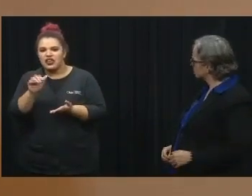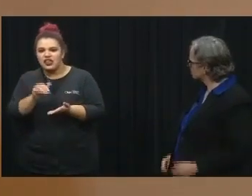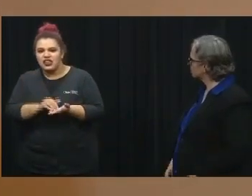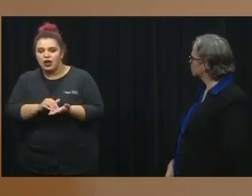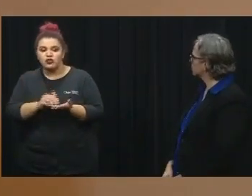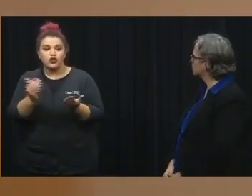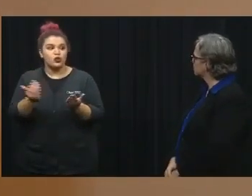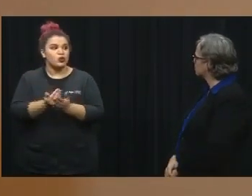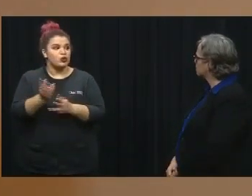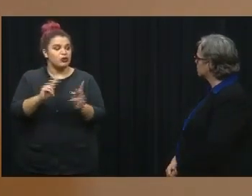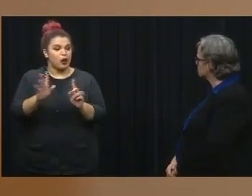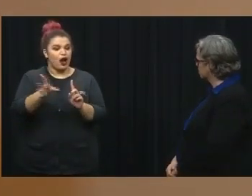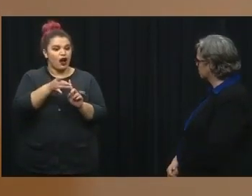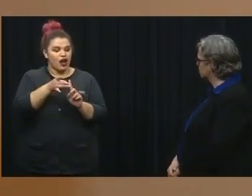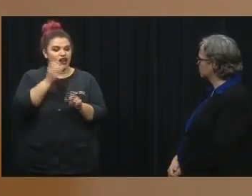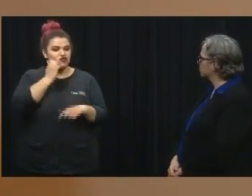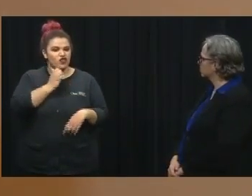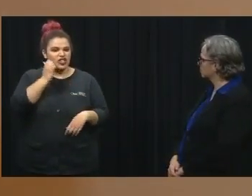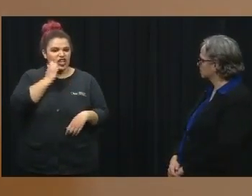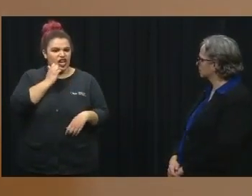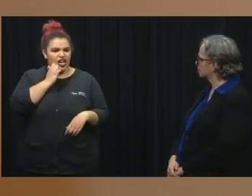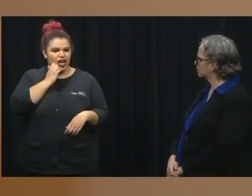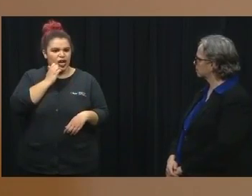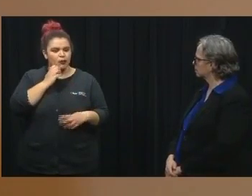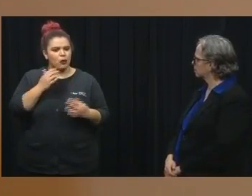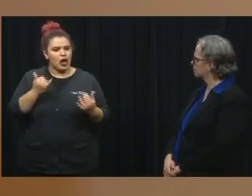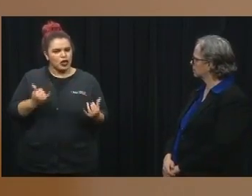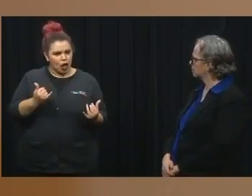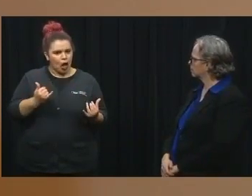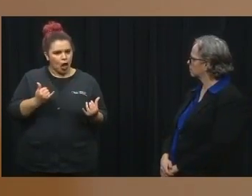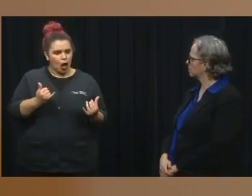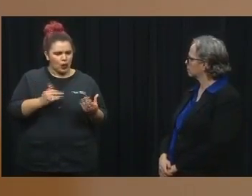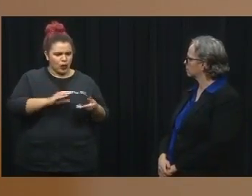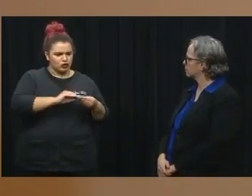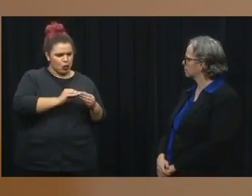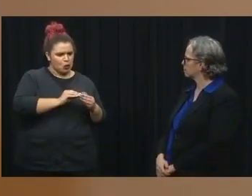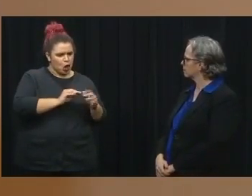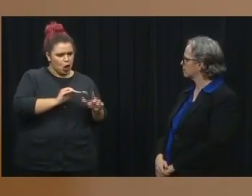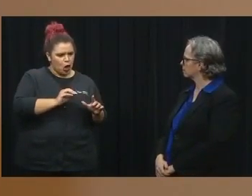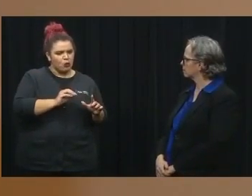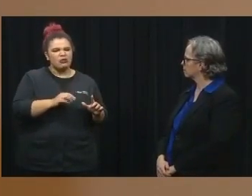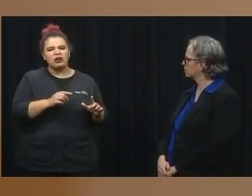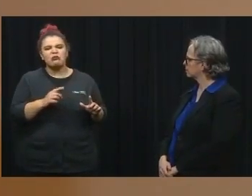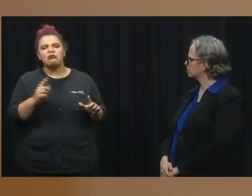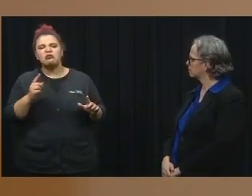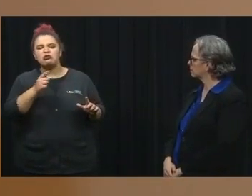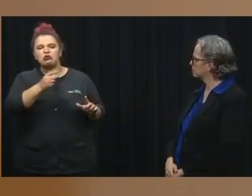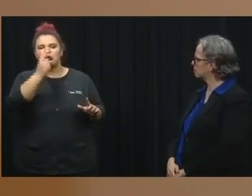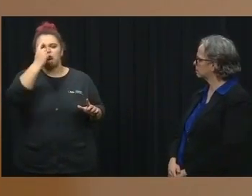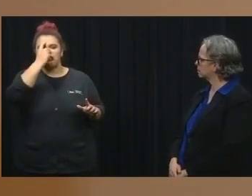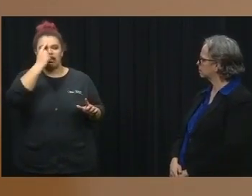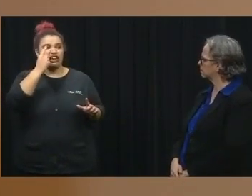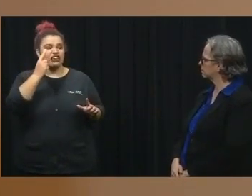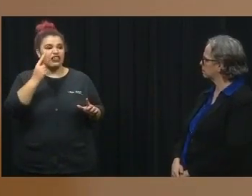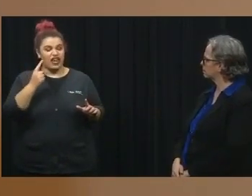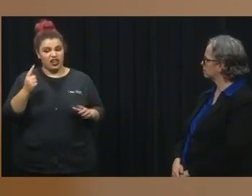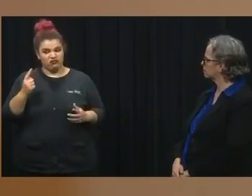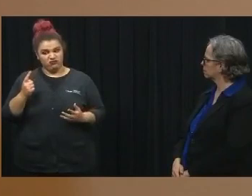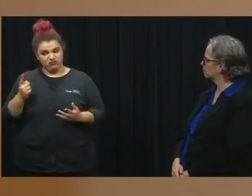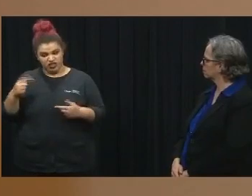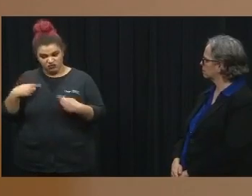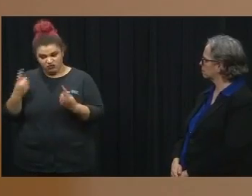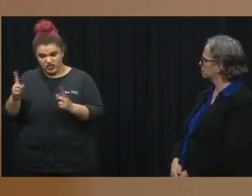over 150 new cases we're seeing now. Because of the lack of testing, could we be much closer to that surge than we even